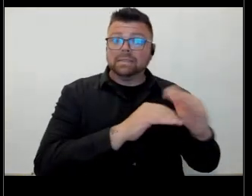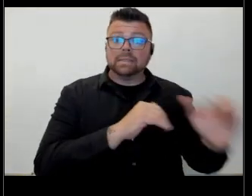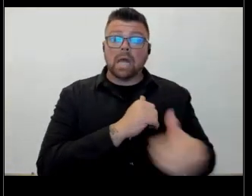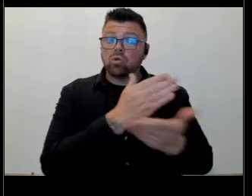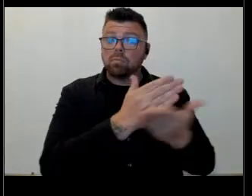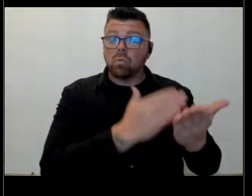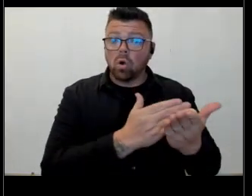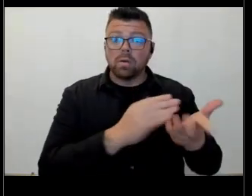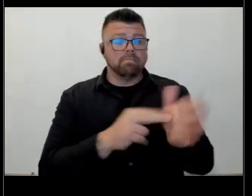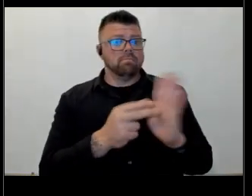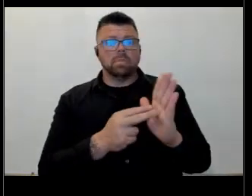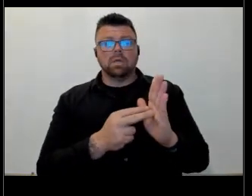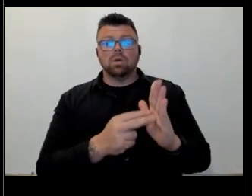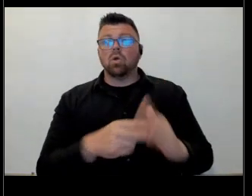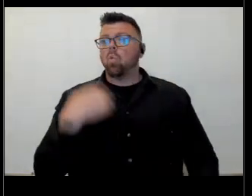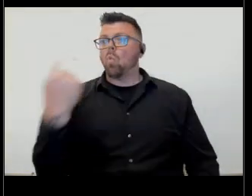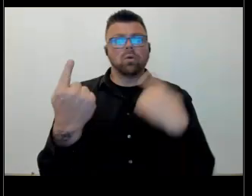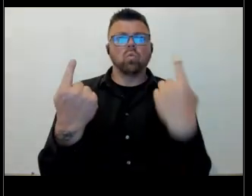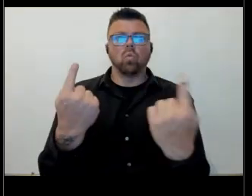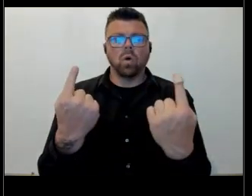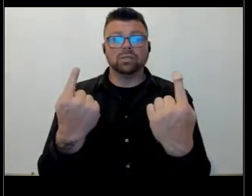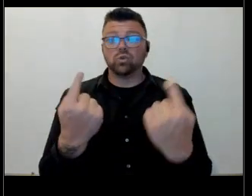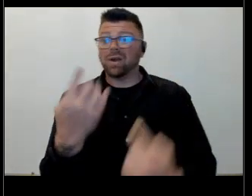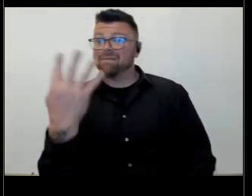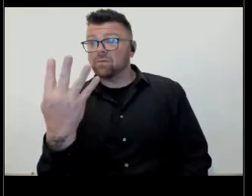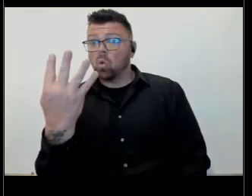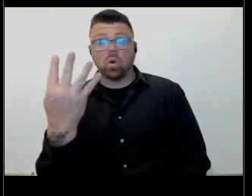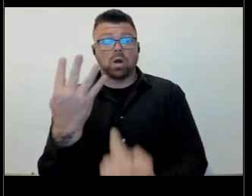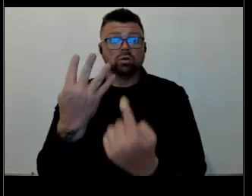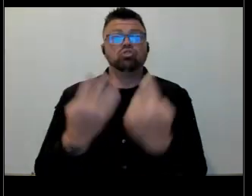cluster would need to be accessible.